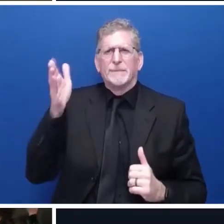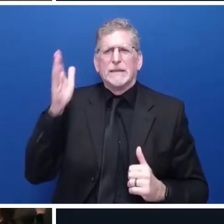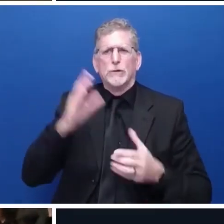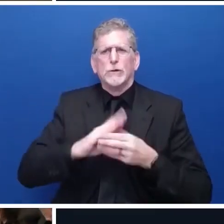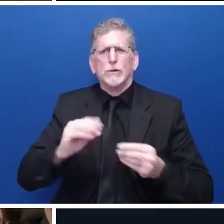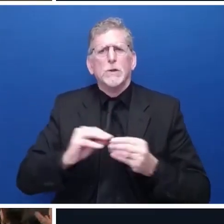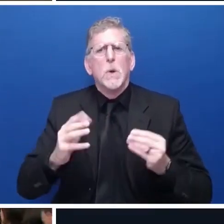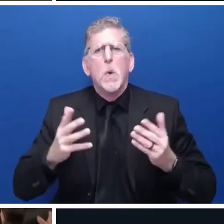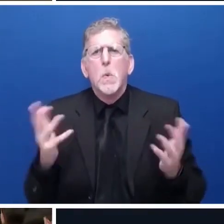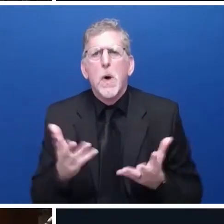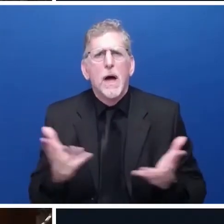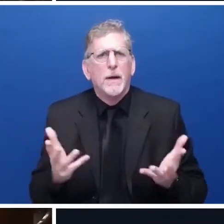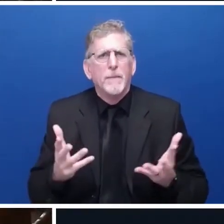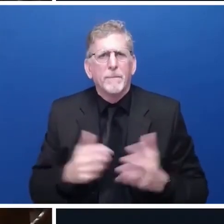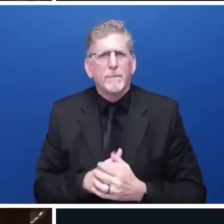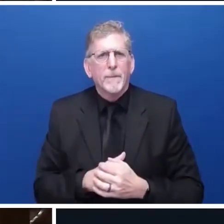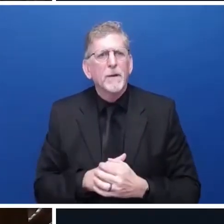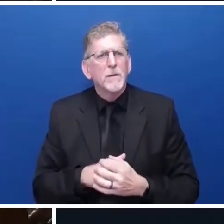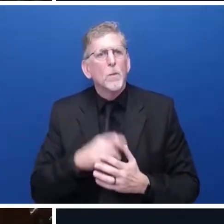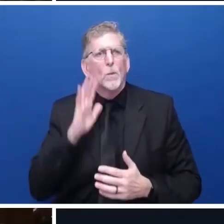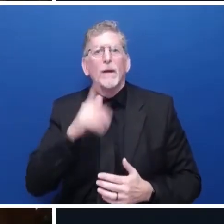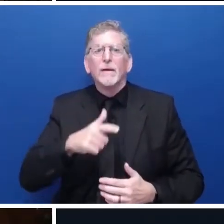States. Let's listen in.